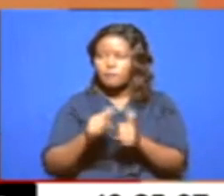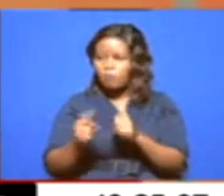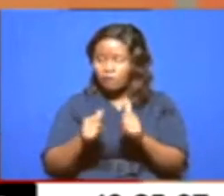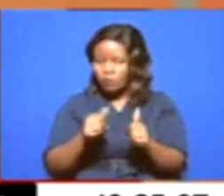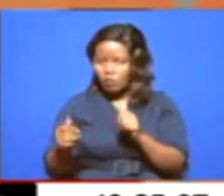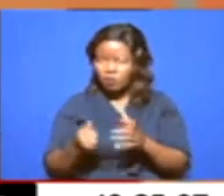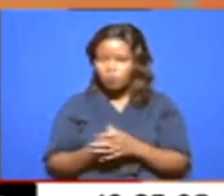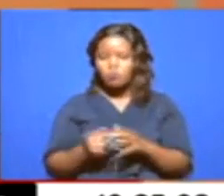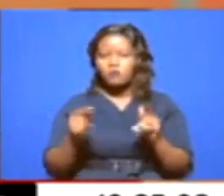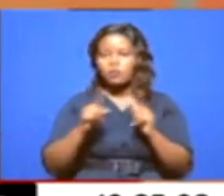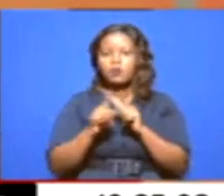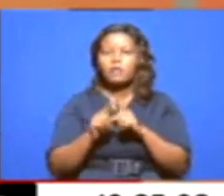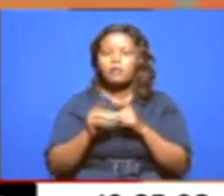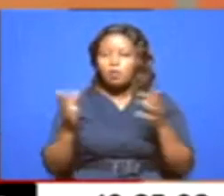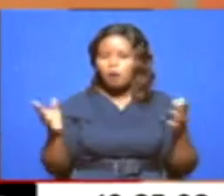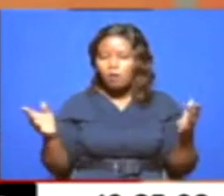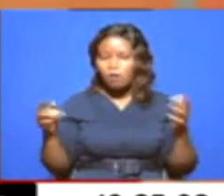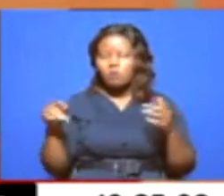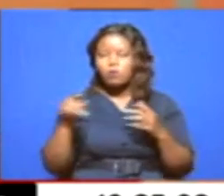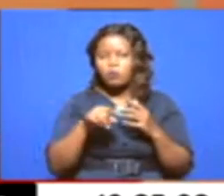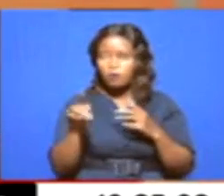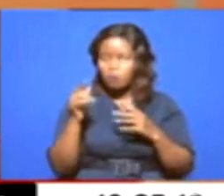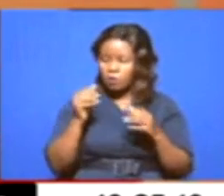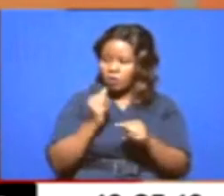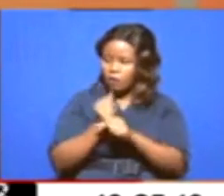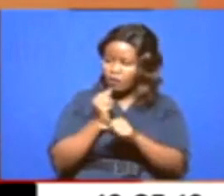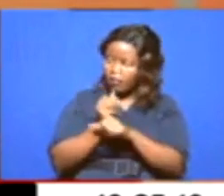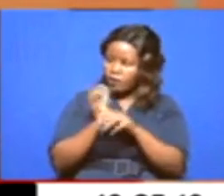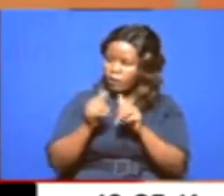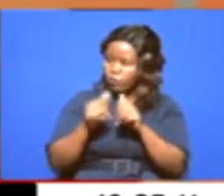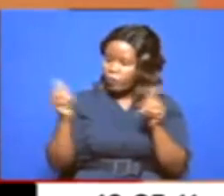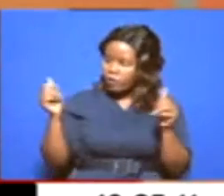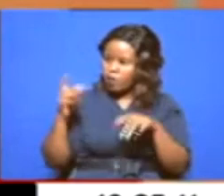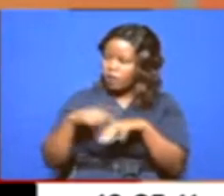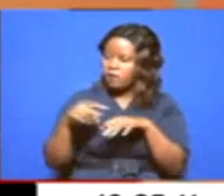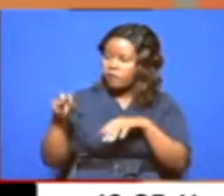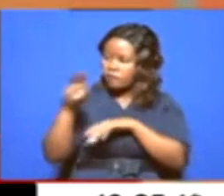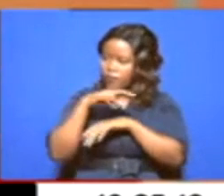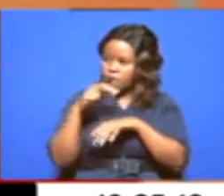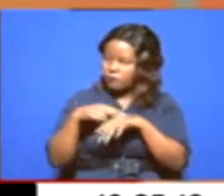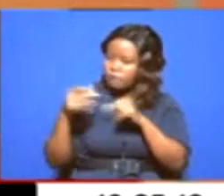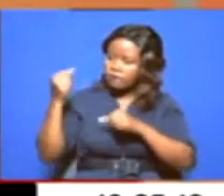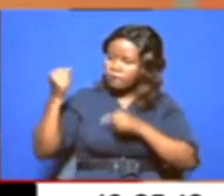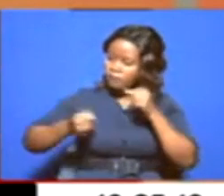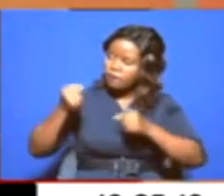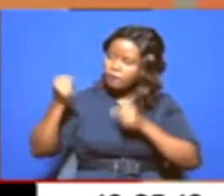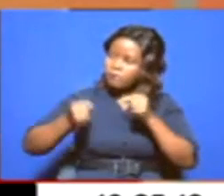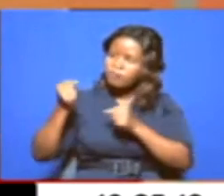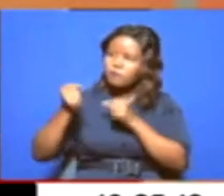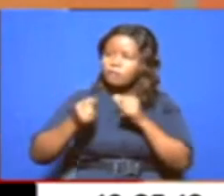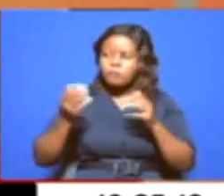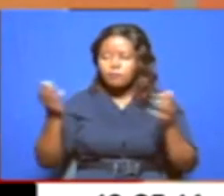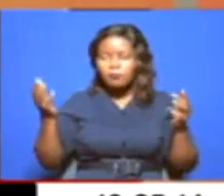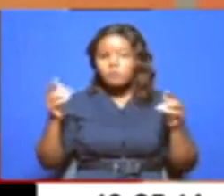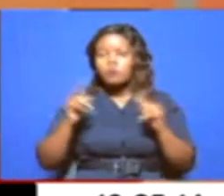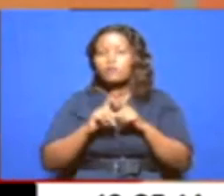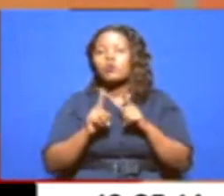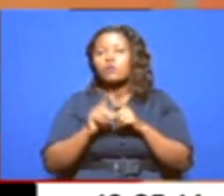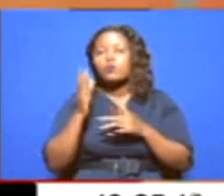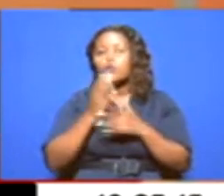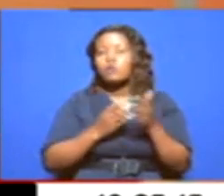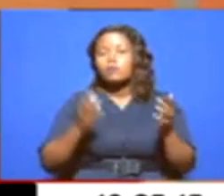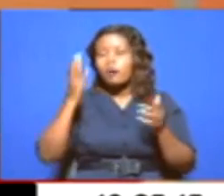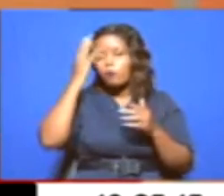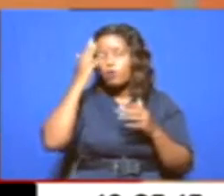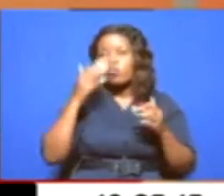athletes that did very well during the National Cross Country Championship. And also we considered athletes that might not have competed during the